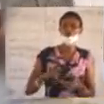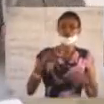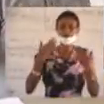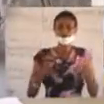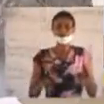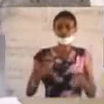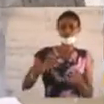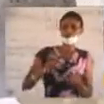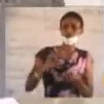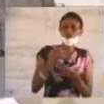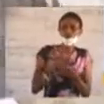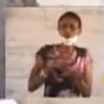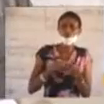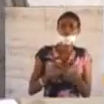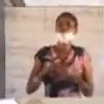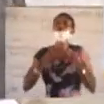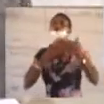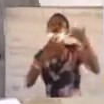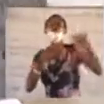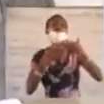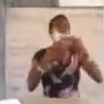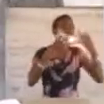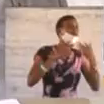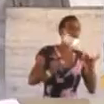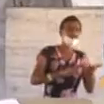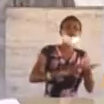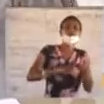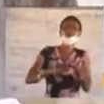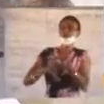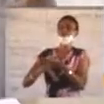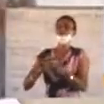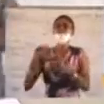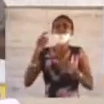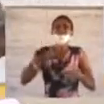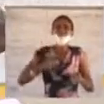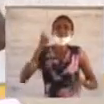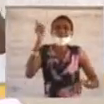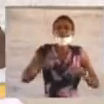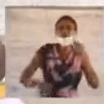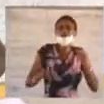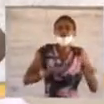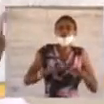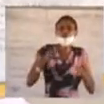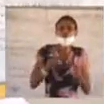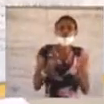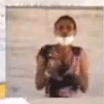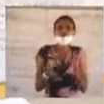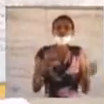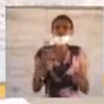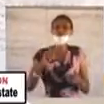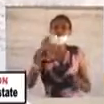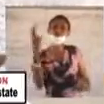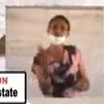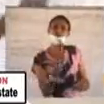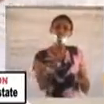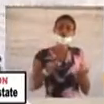there are so many of them. Musicians, for example, they want to take drugs to enhance their performance. You